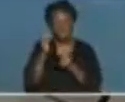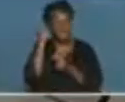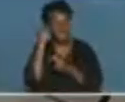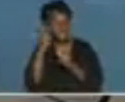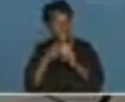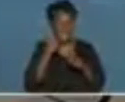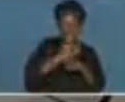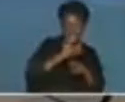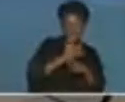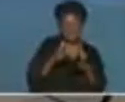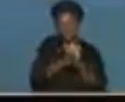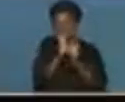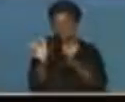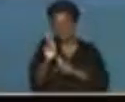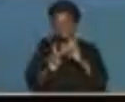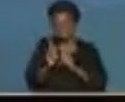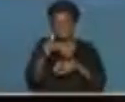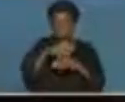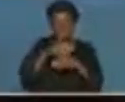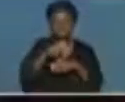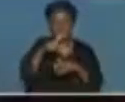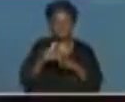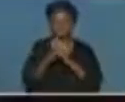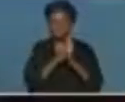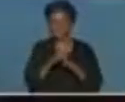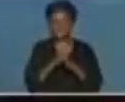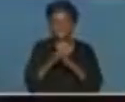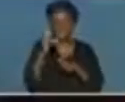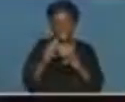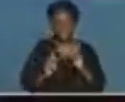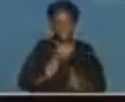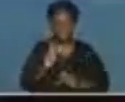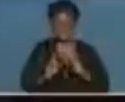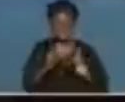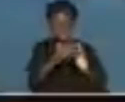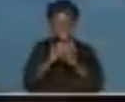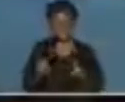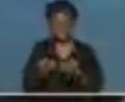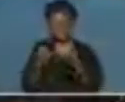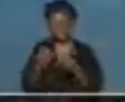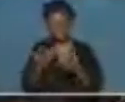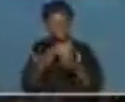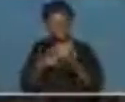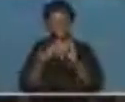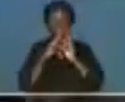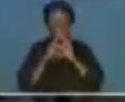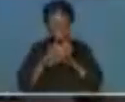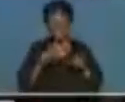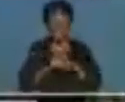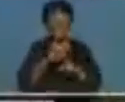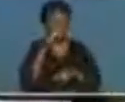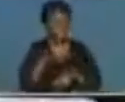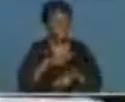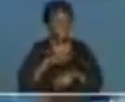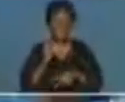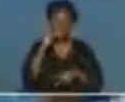persons entrenched in the trafficking in persons community, where many of which are reportedly women. We have to do